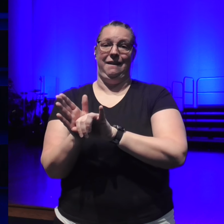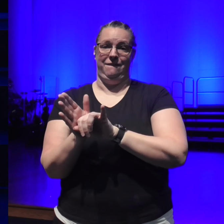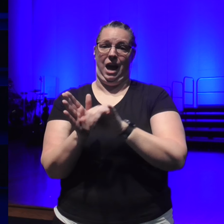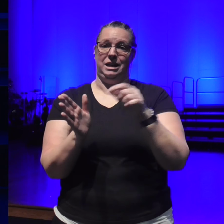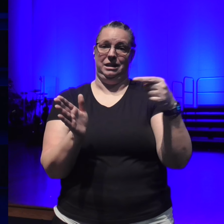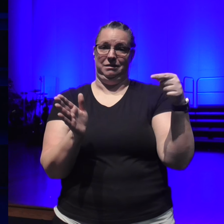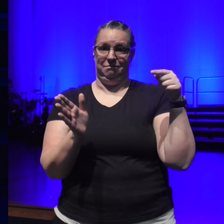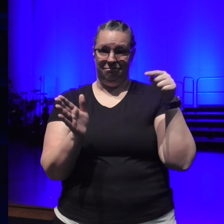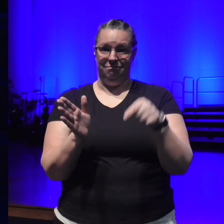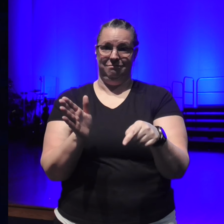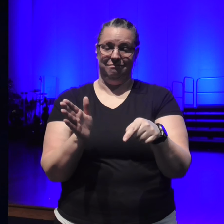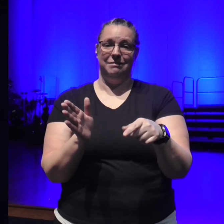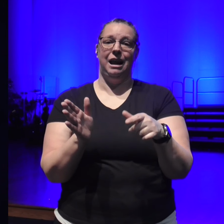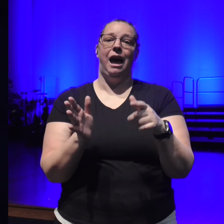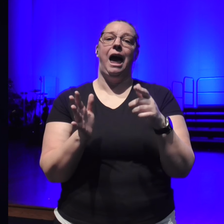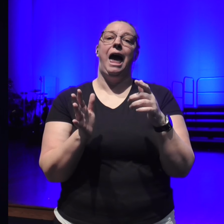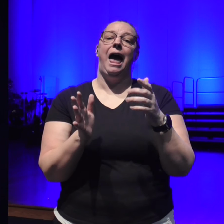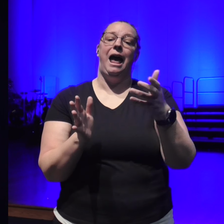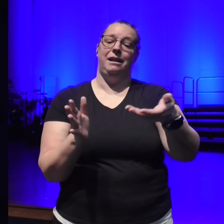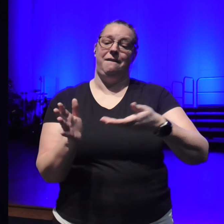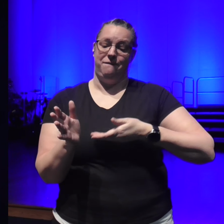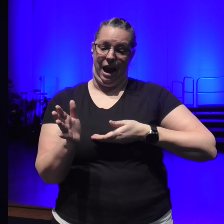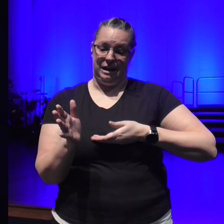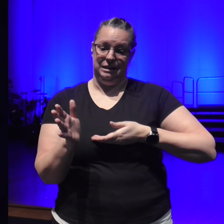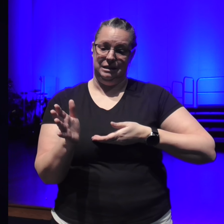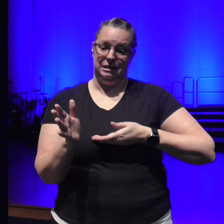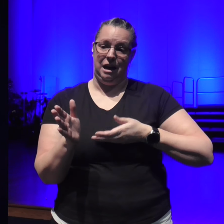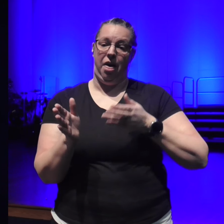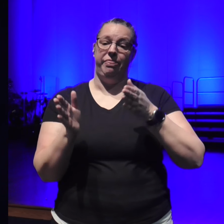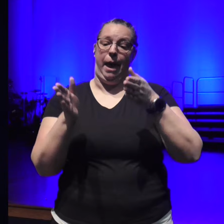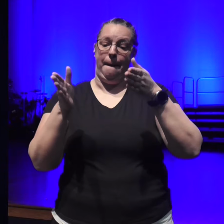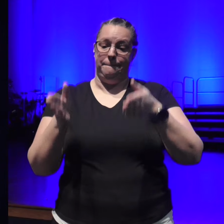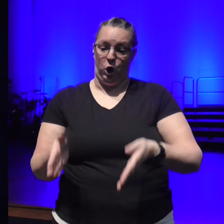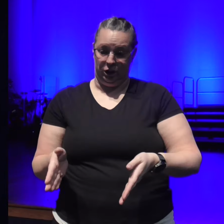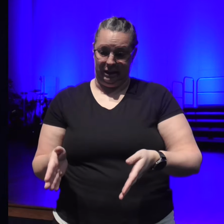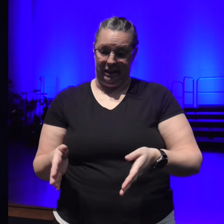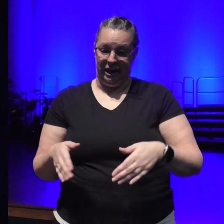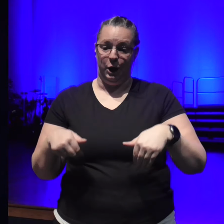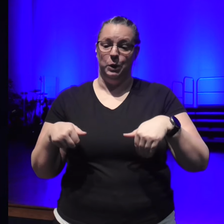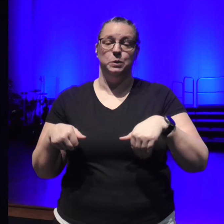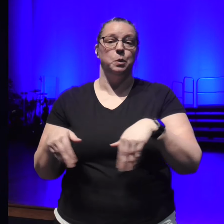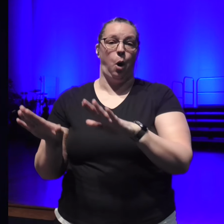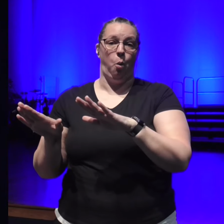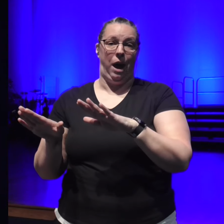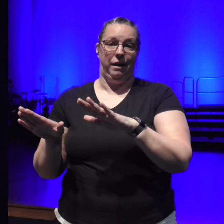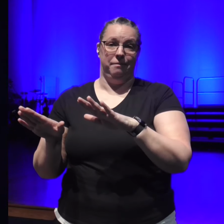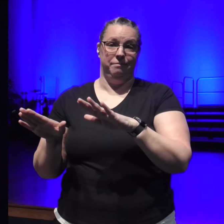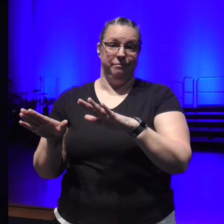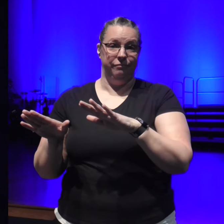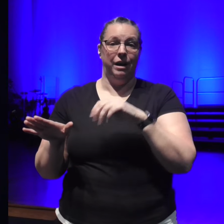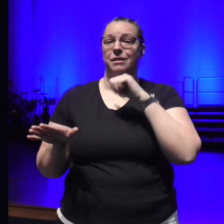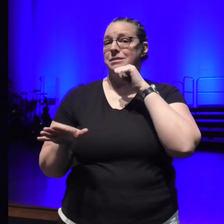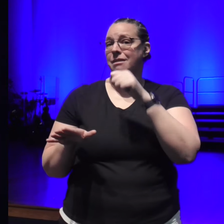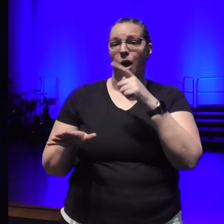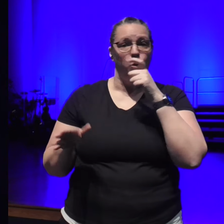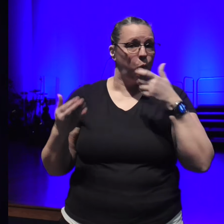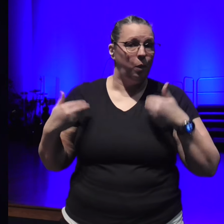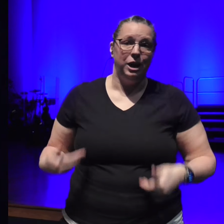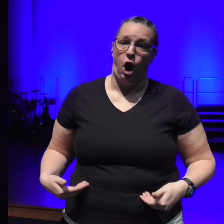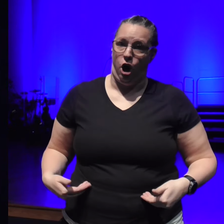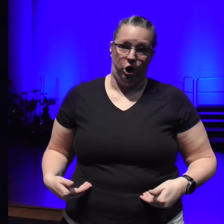self and kindly invite that person to go away. That is not who we are